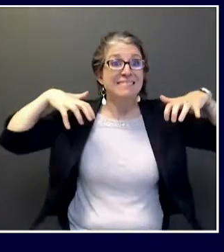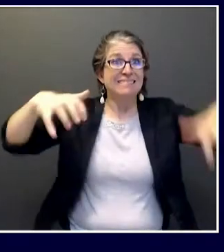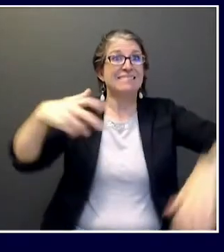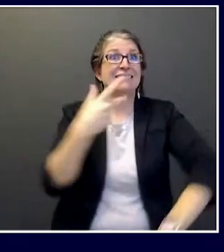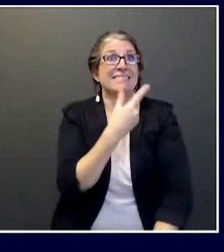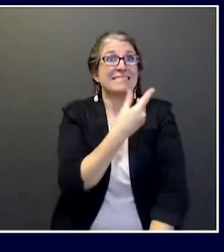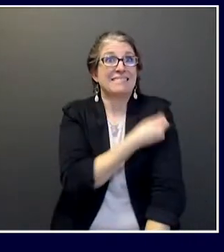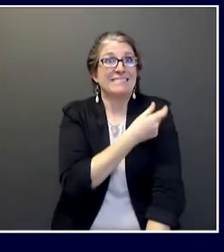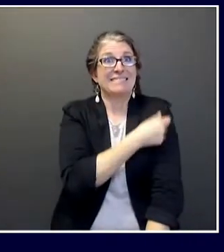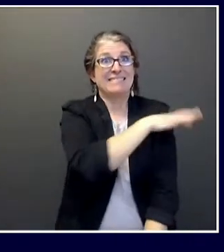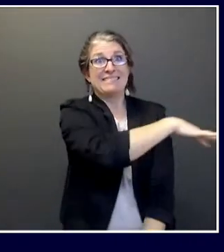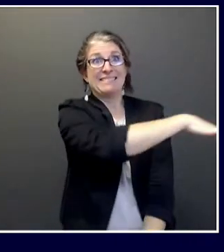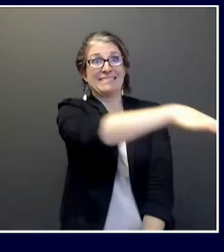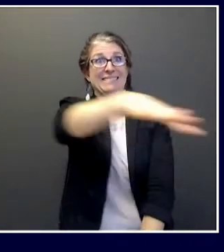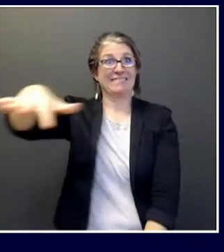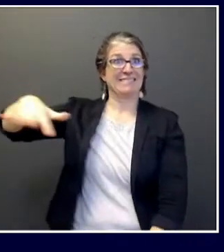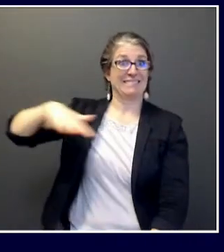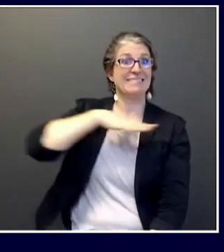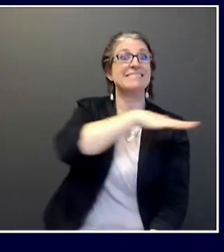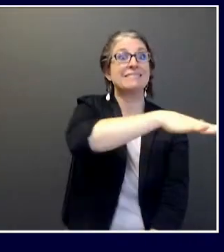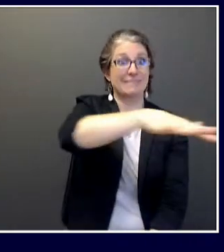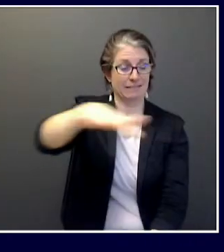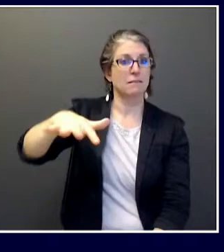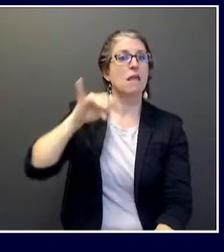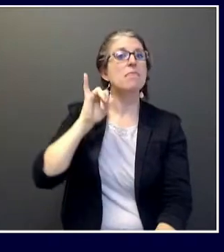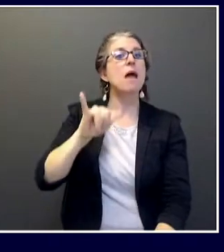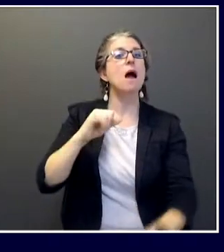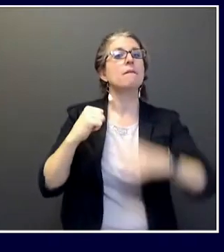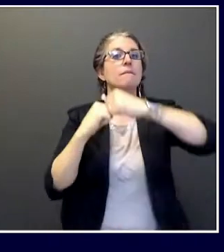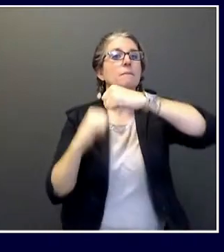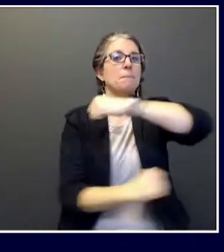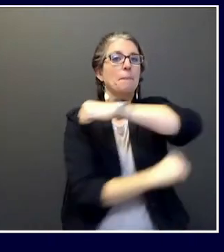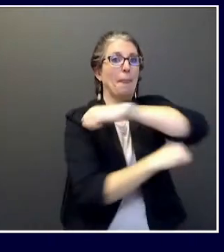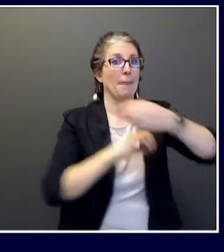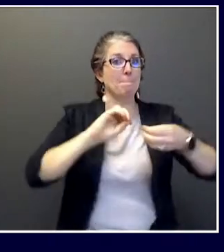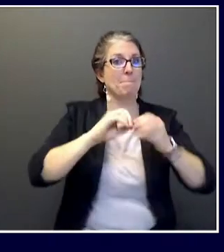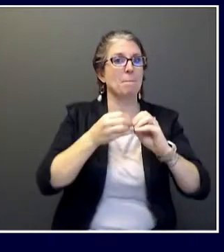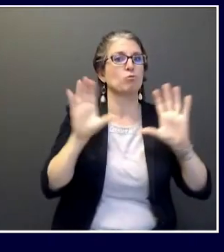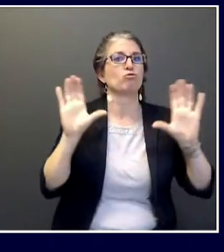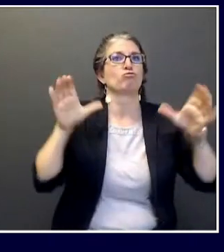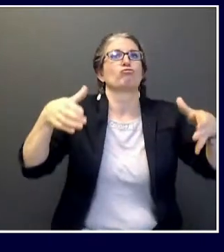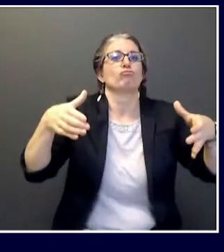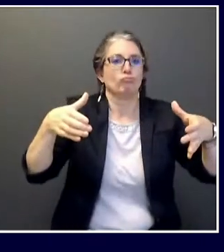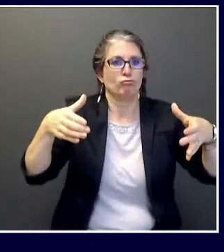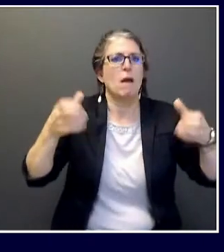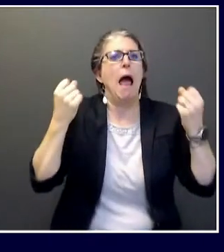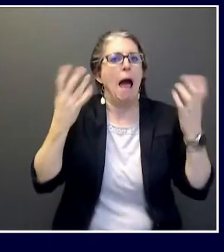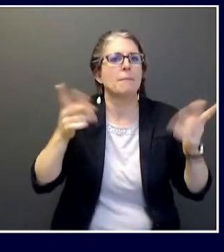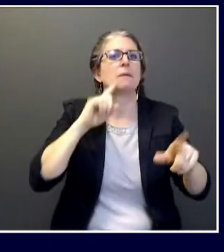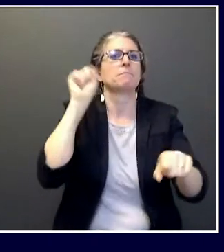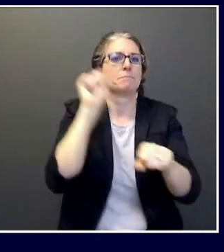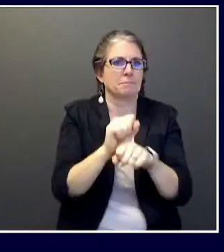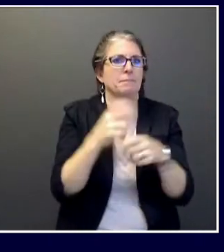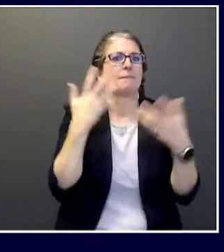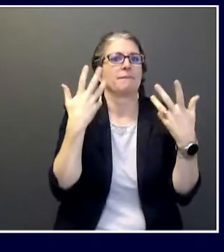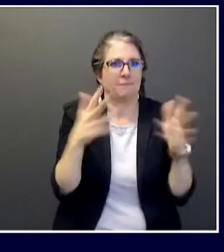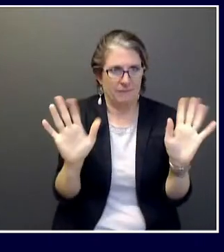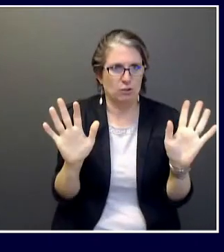of different fields. The number of people who are vaccinated is just so much higher. So when something that's